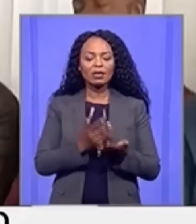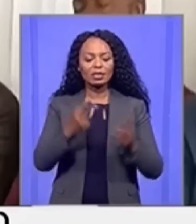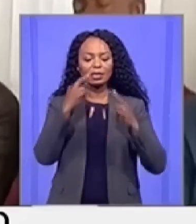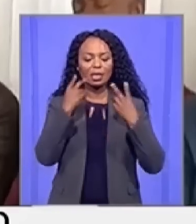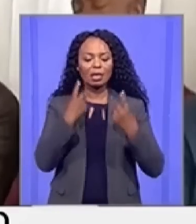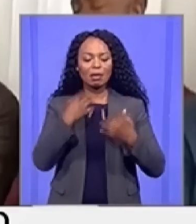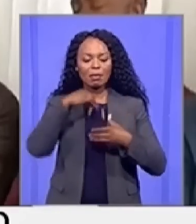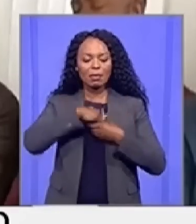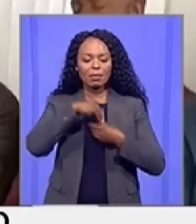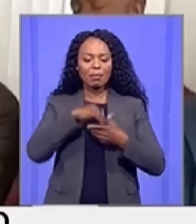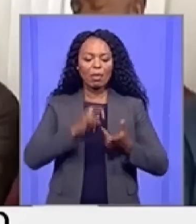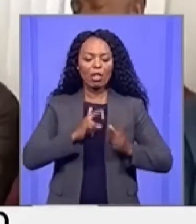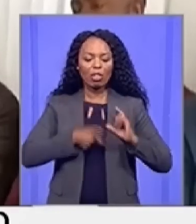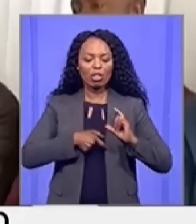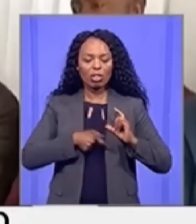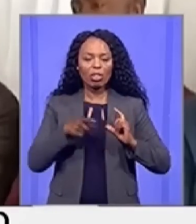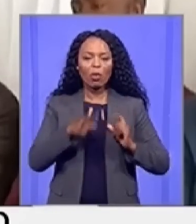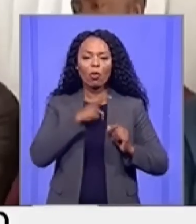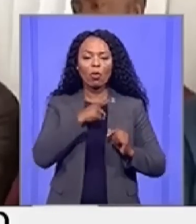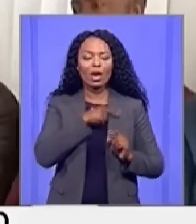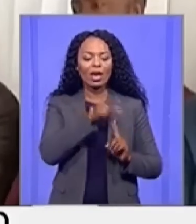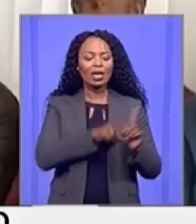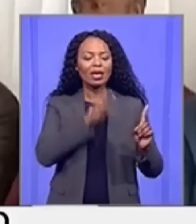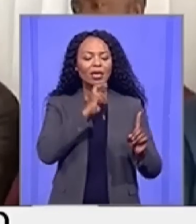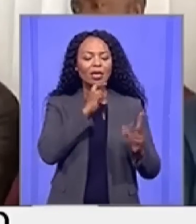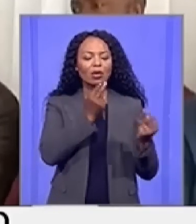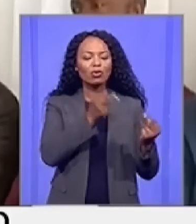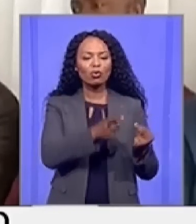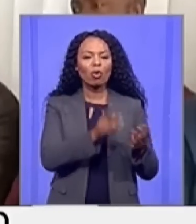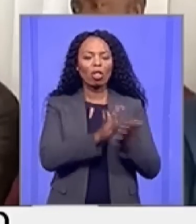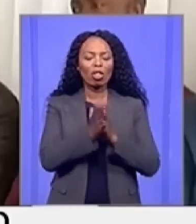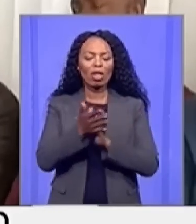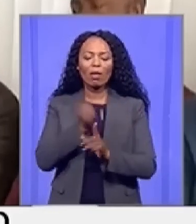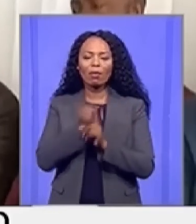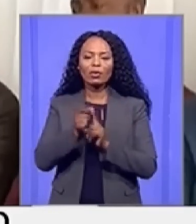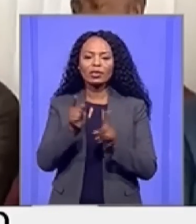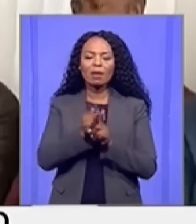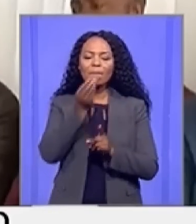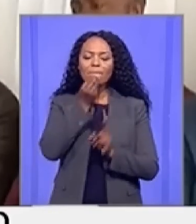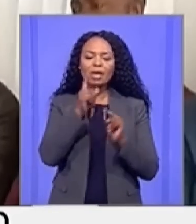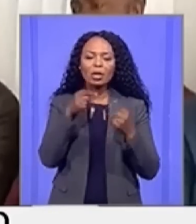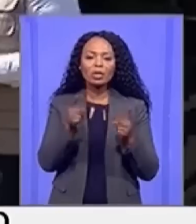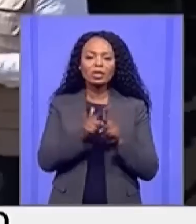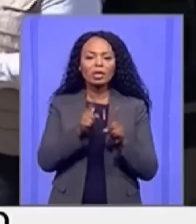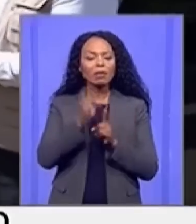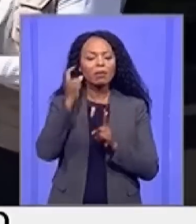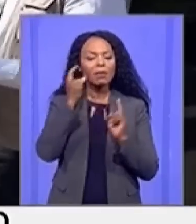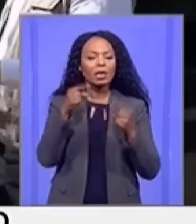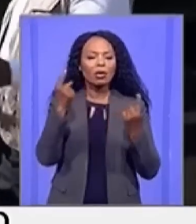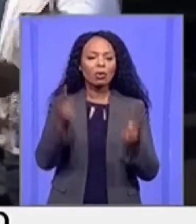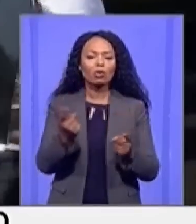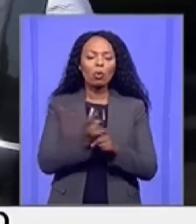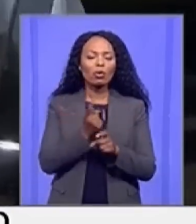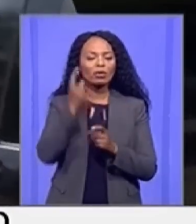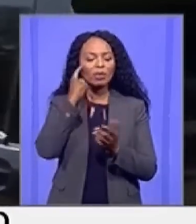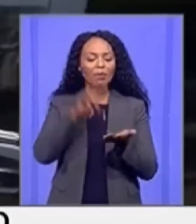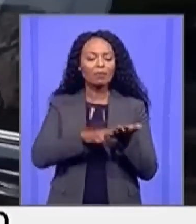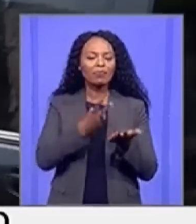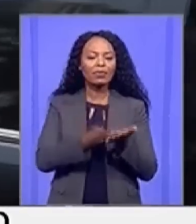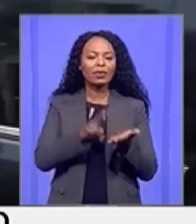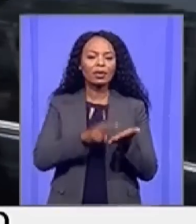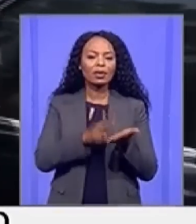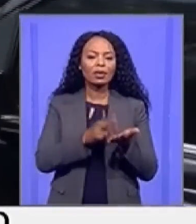tseo Misizulu a mo etsang tsona. O re ha kgone ho robala ebile ha kgone ho ja. Ho sa le jwalo mmuelli wa